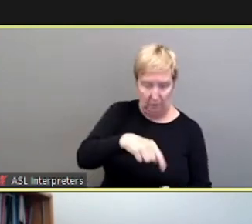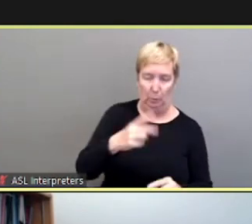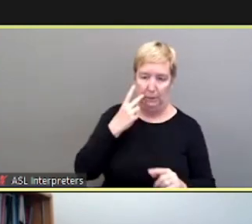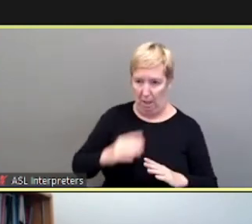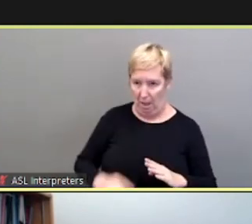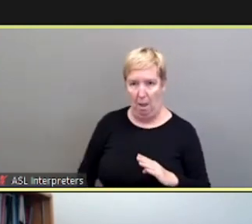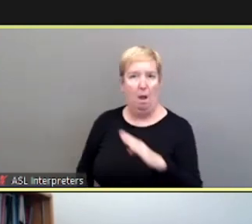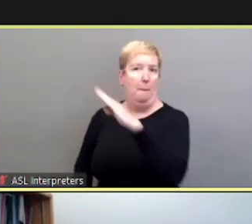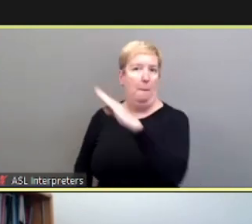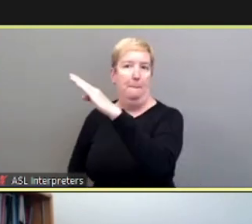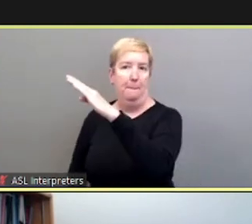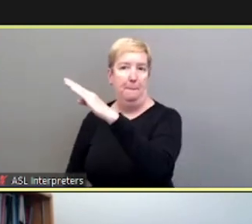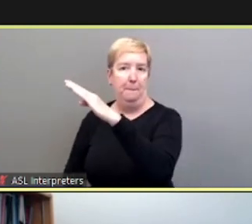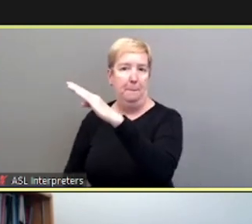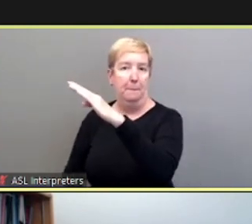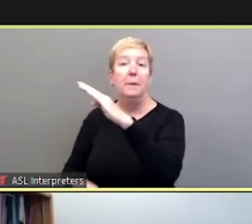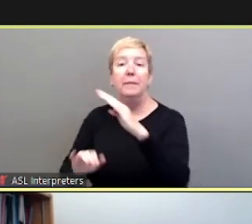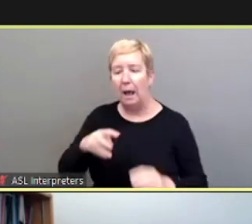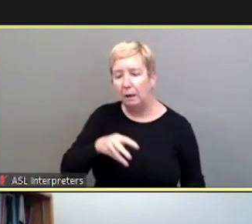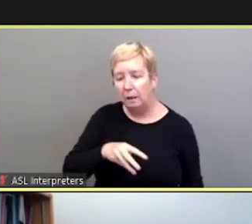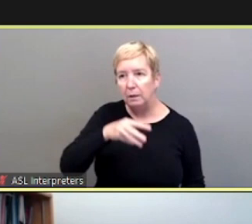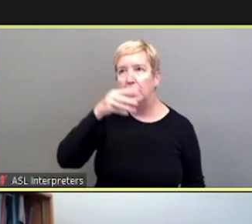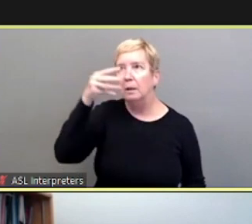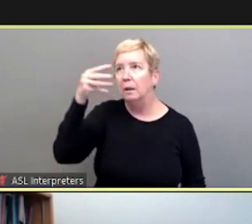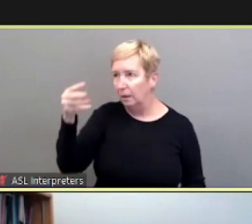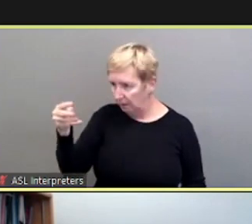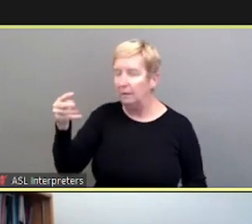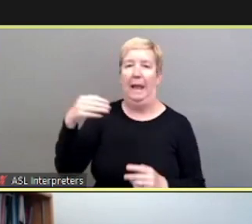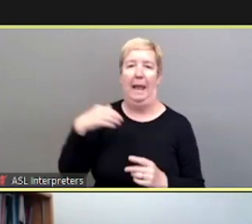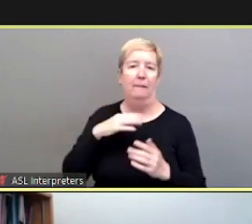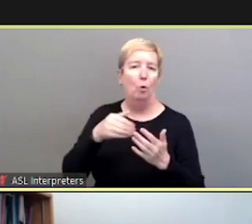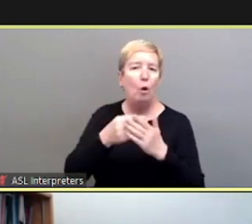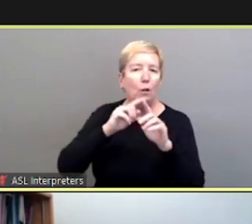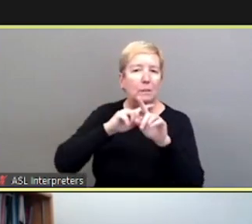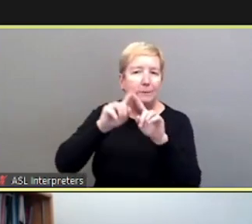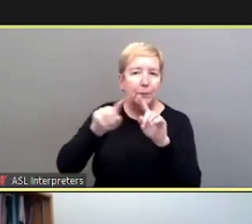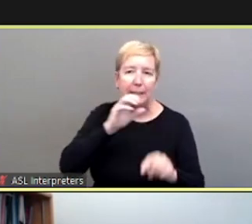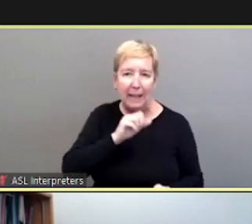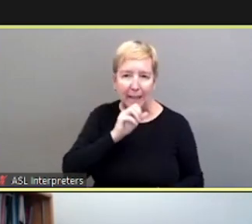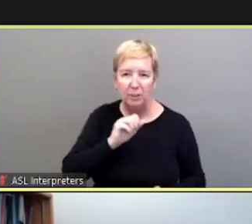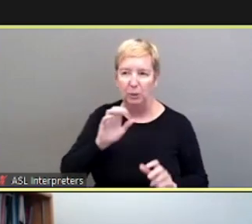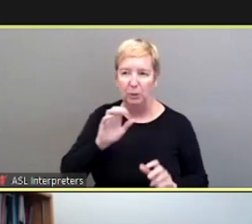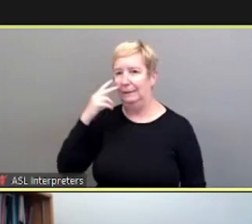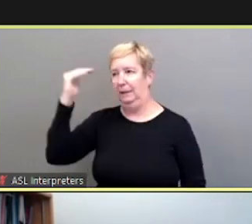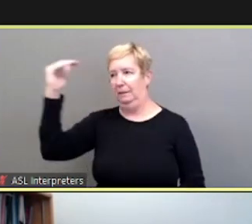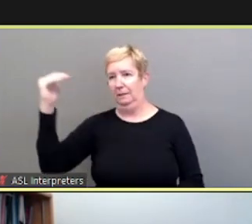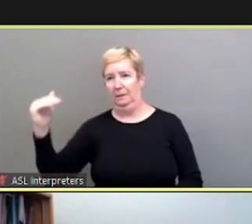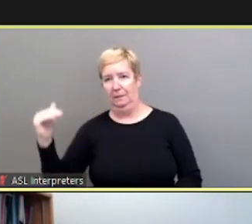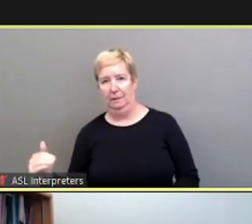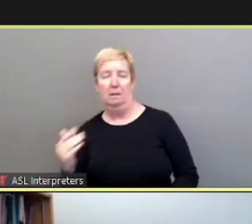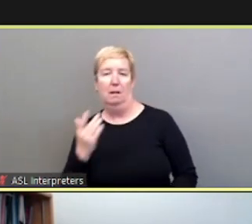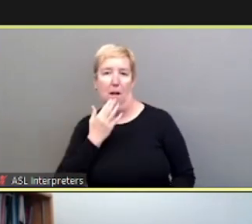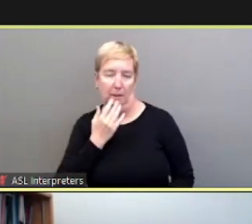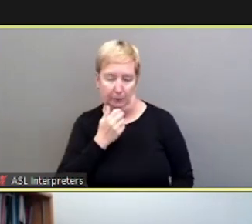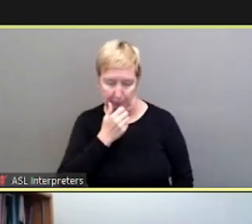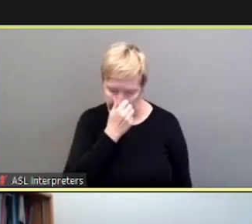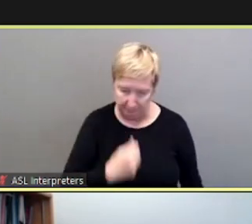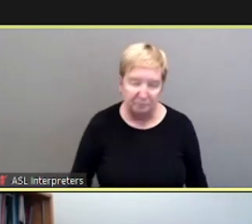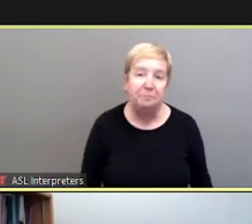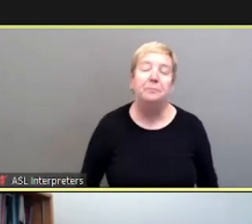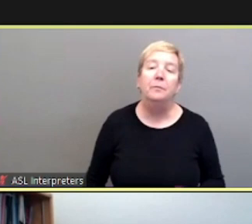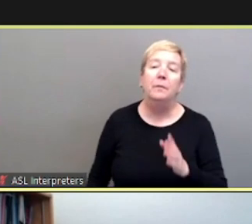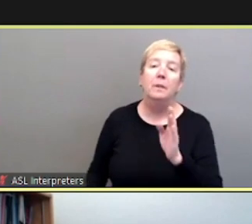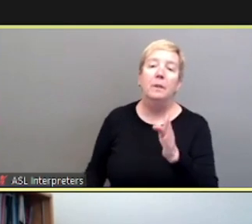among all the different age groups, which are broken down on the right-hand side. So just as a reminder, we